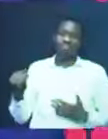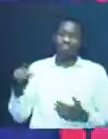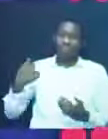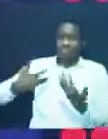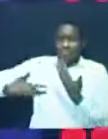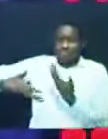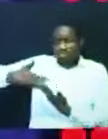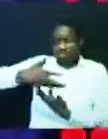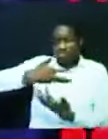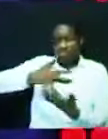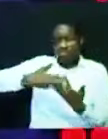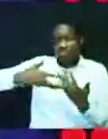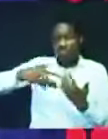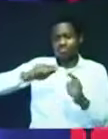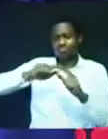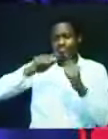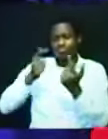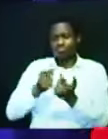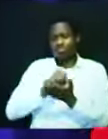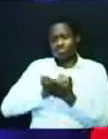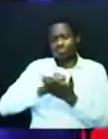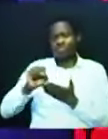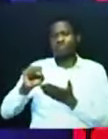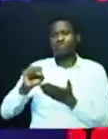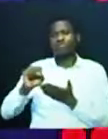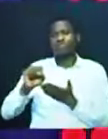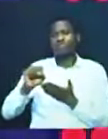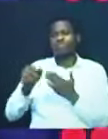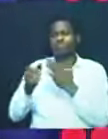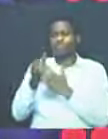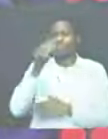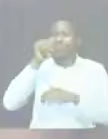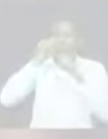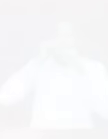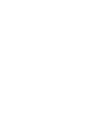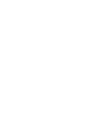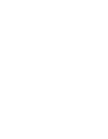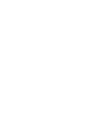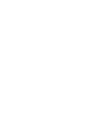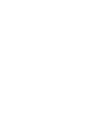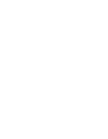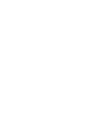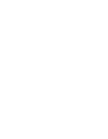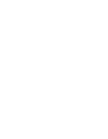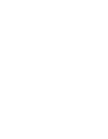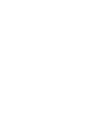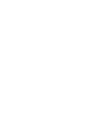Among all those who are sanctified. Wo wa wati wo hu ni nyina emu. God bless you. Everybody in Israel.